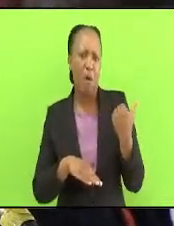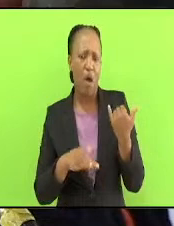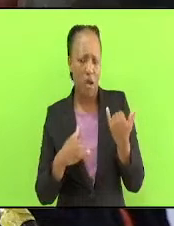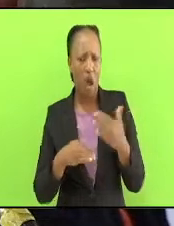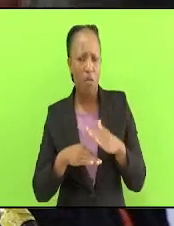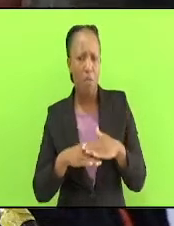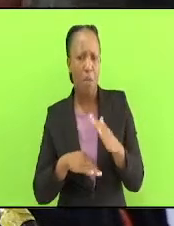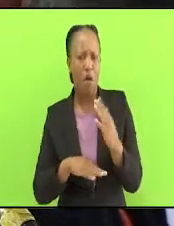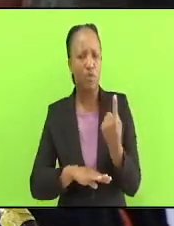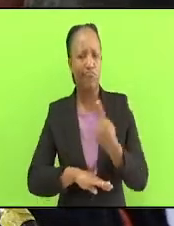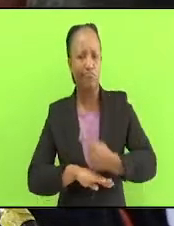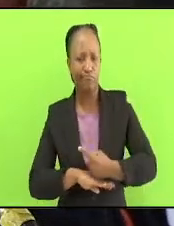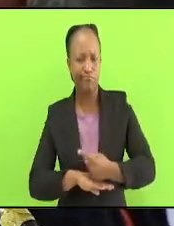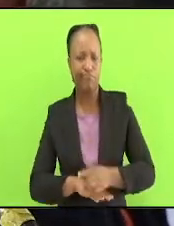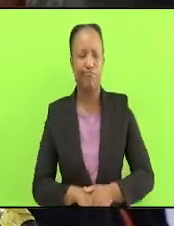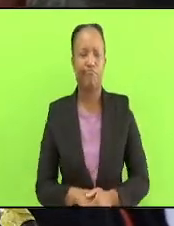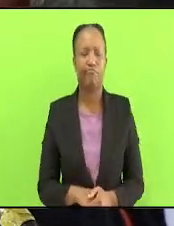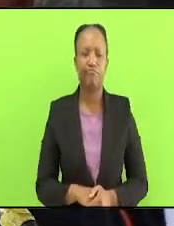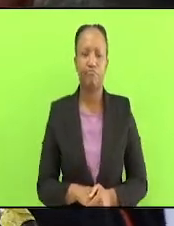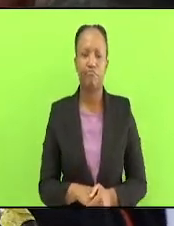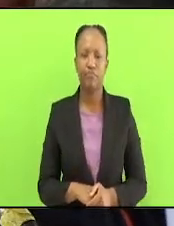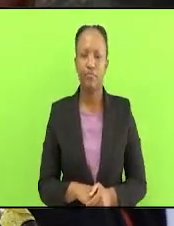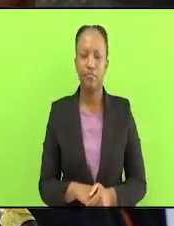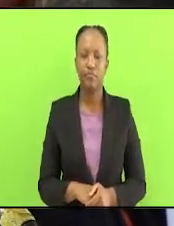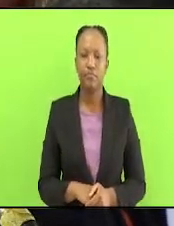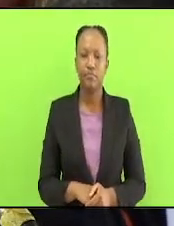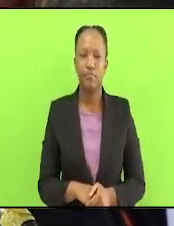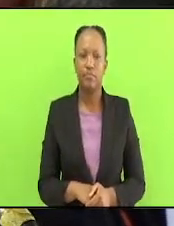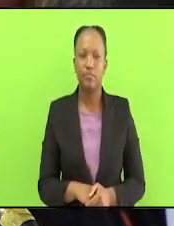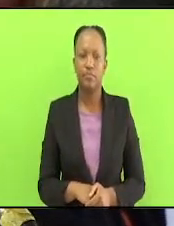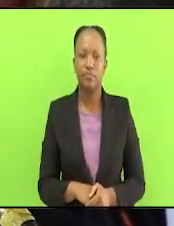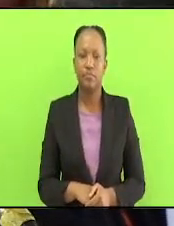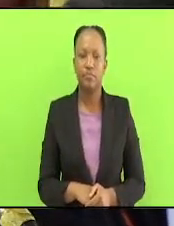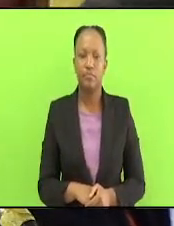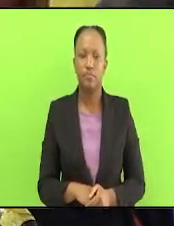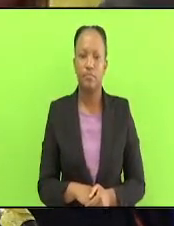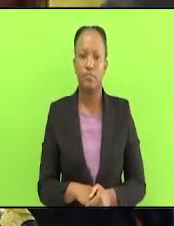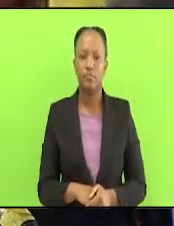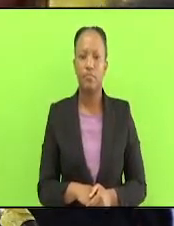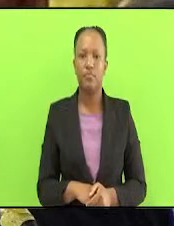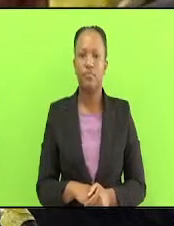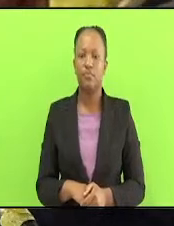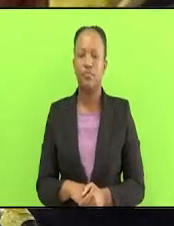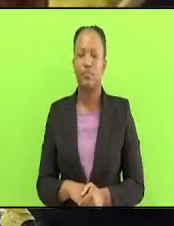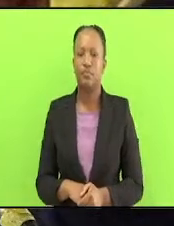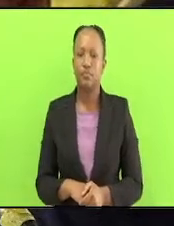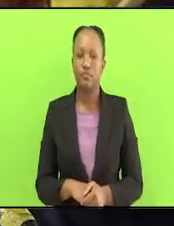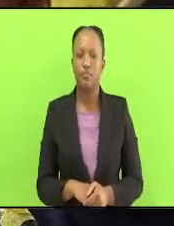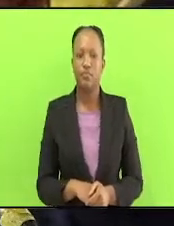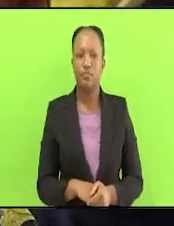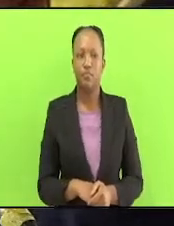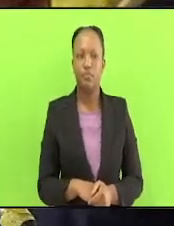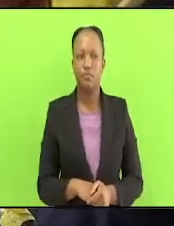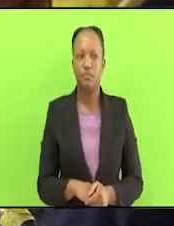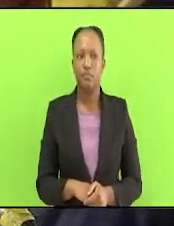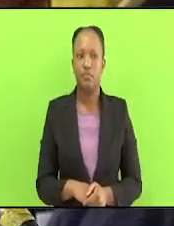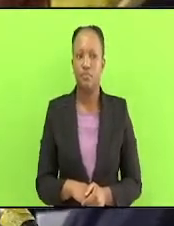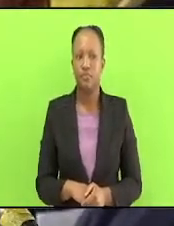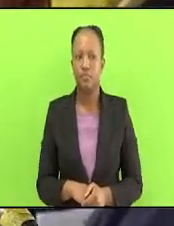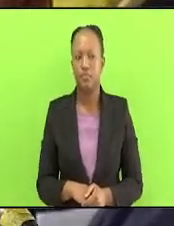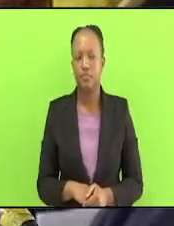years. Lebaka la go ba kitlisa ntlha eno fa pele ga gago modulasetulo ke gore dipaka tseno tsa go runya ga melelo jaanong di setse di